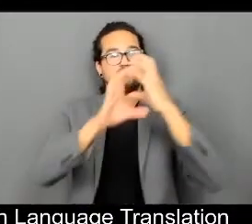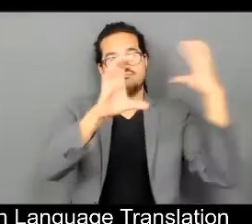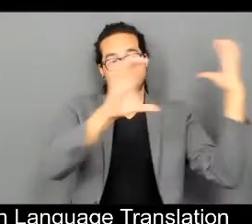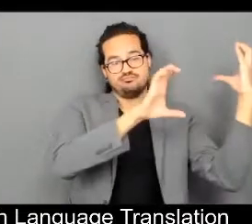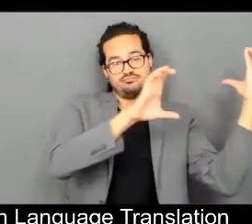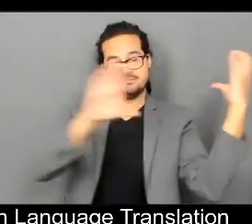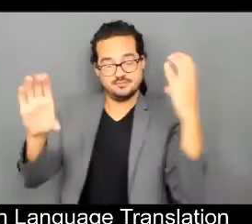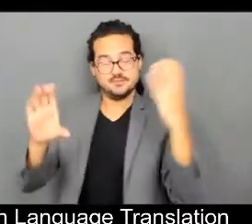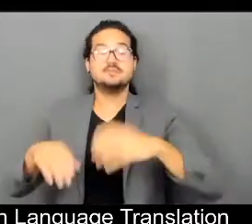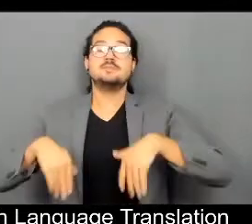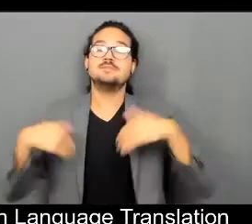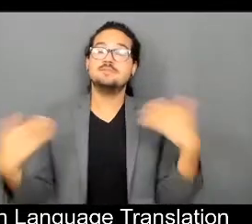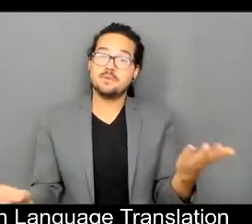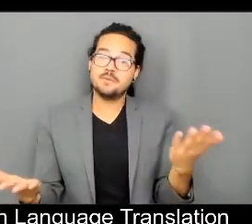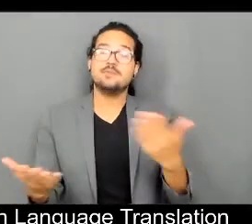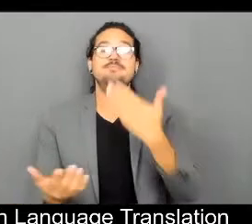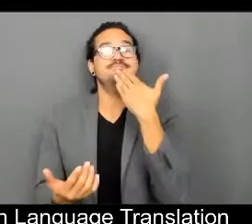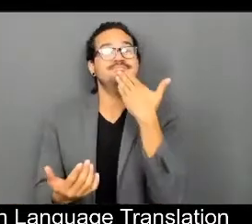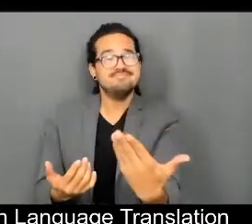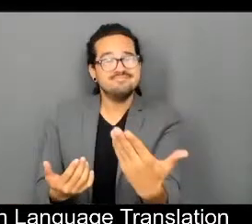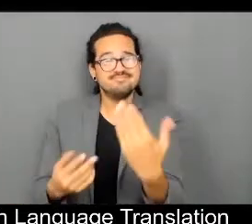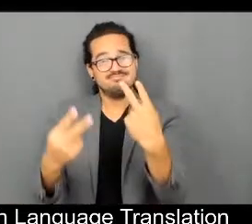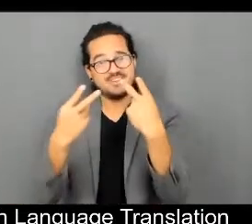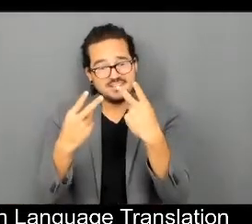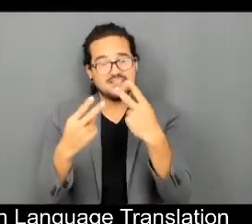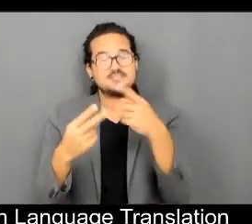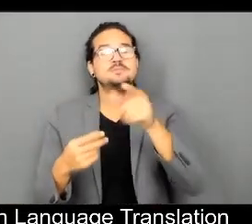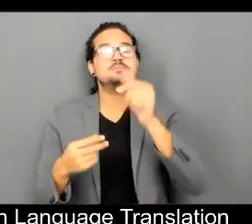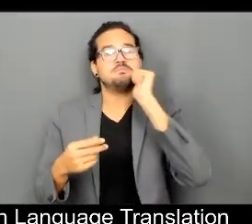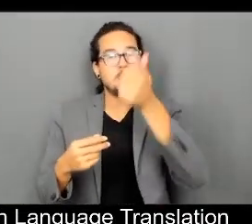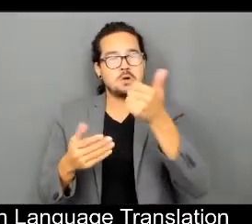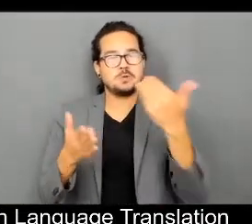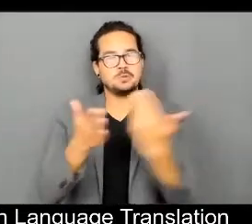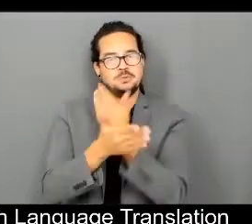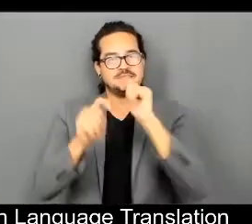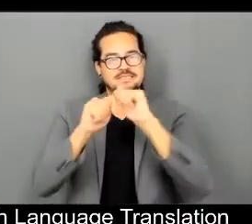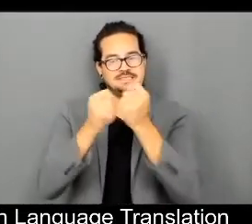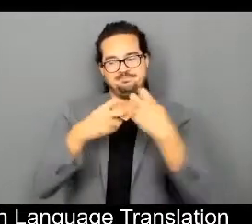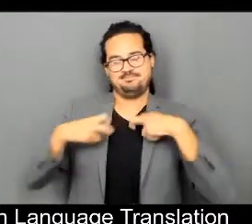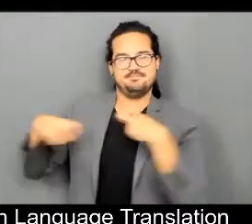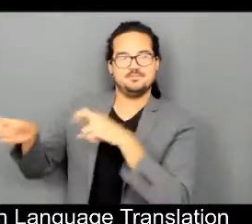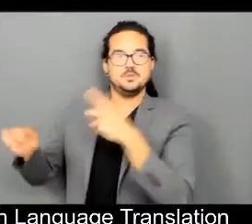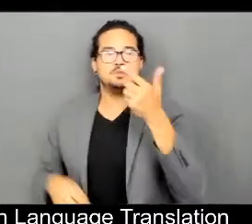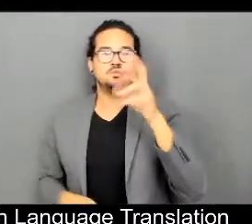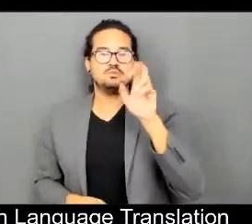and the Great Basin Team 4 will be providing this briefing to you.